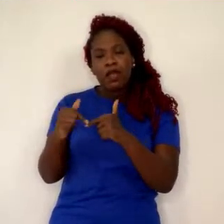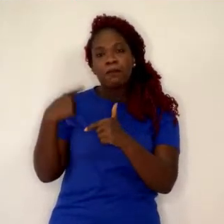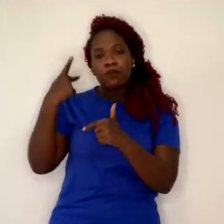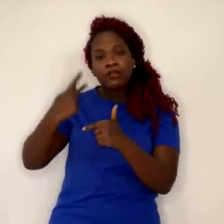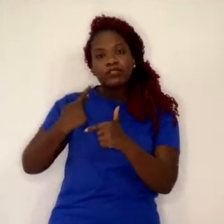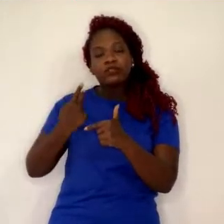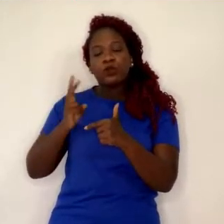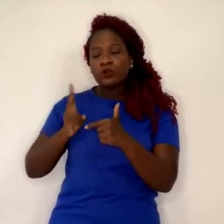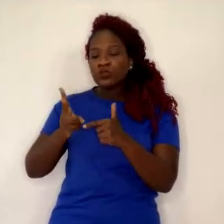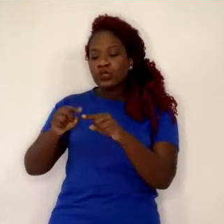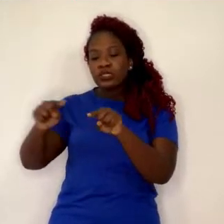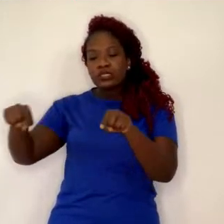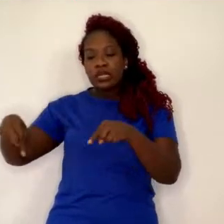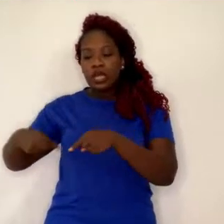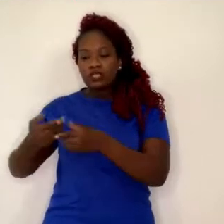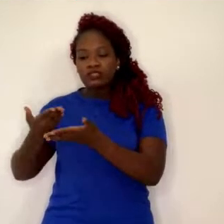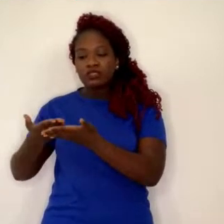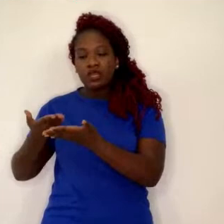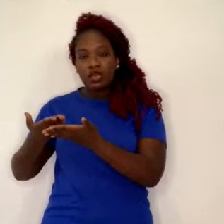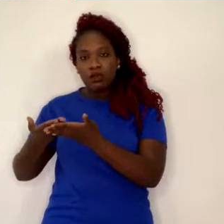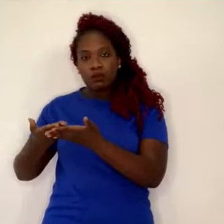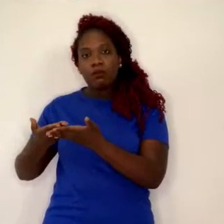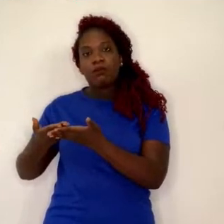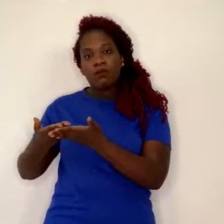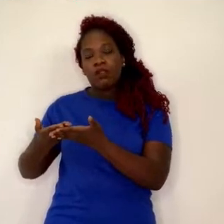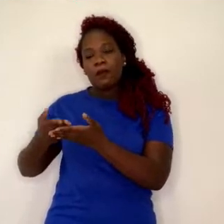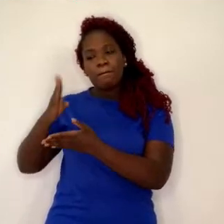has followed a political career,